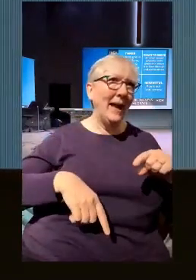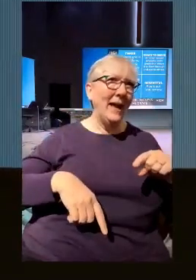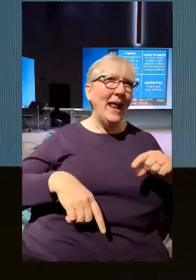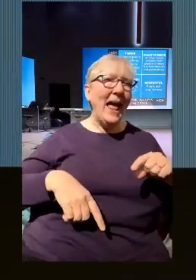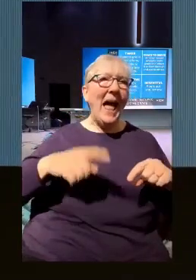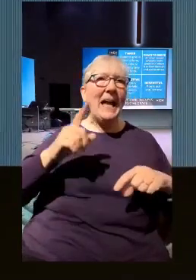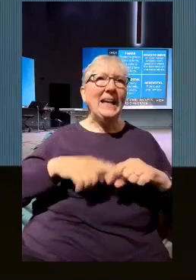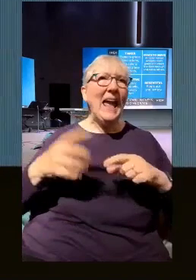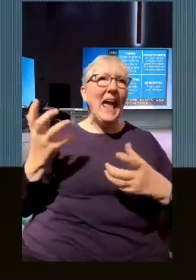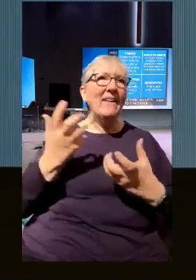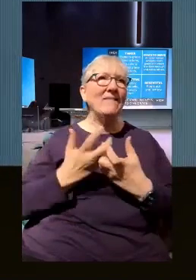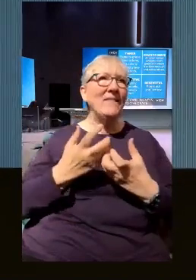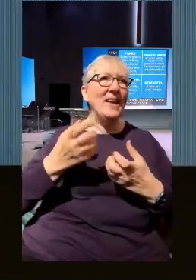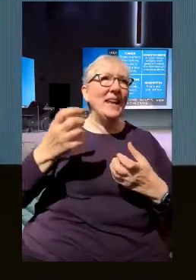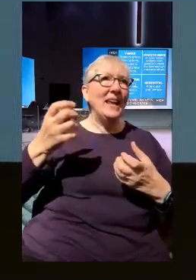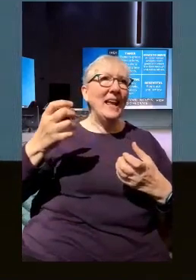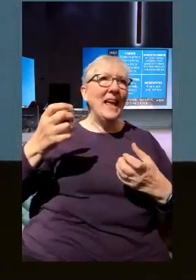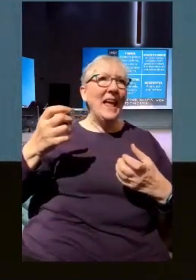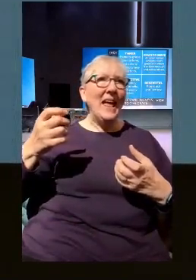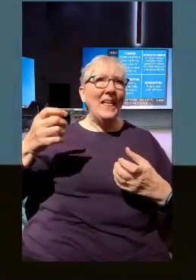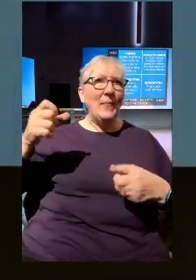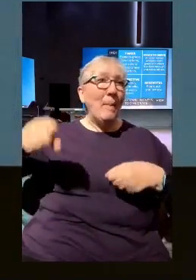litter into my car.